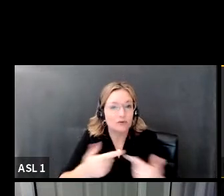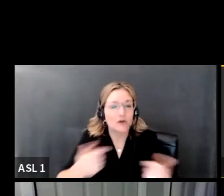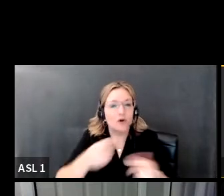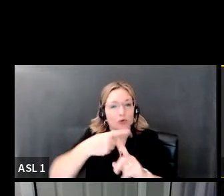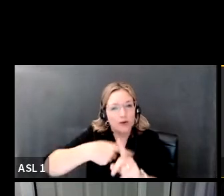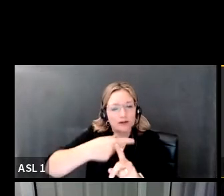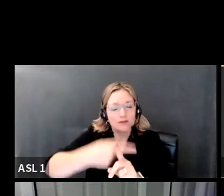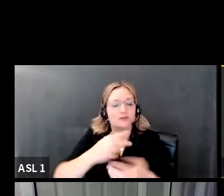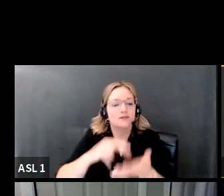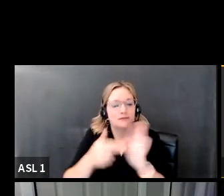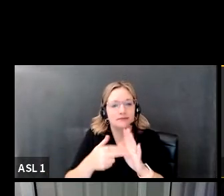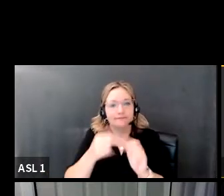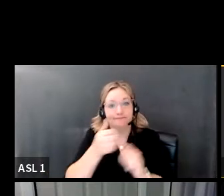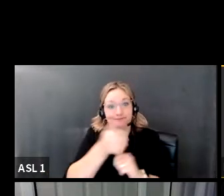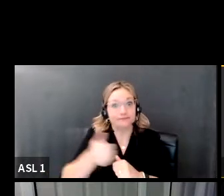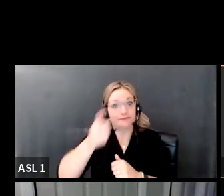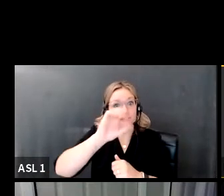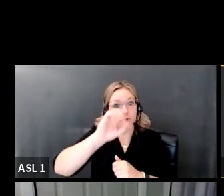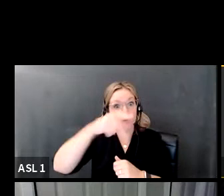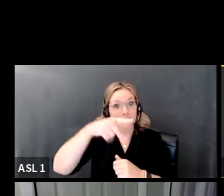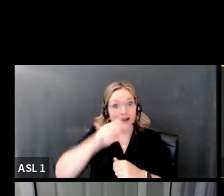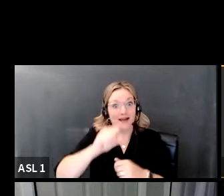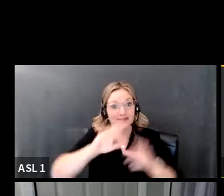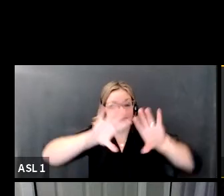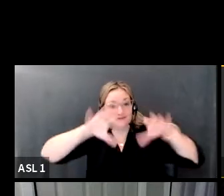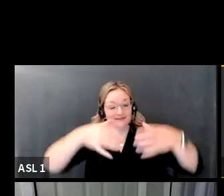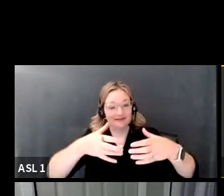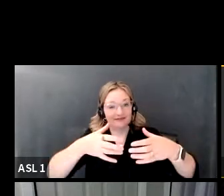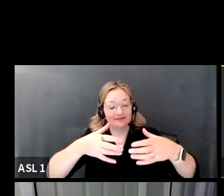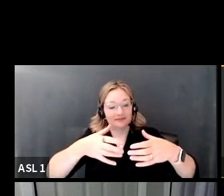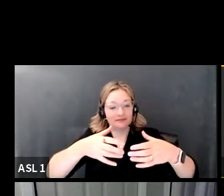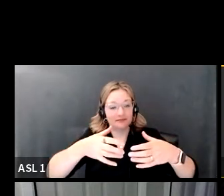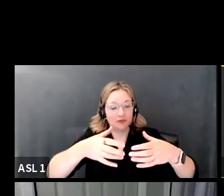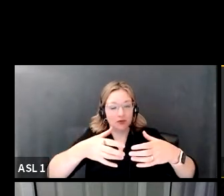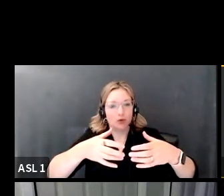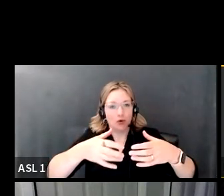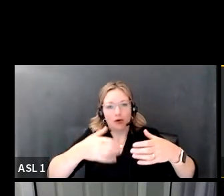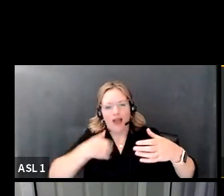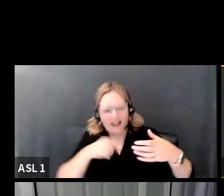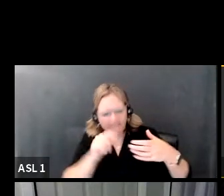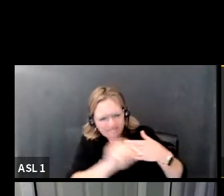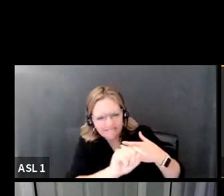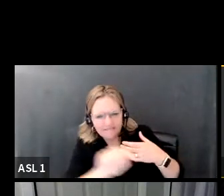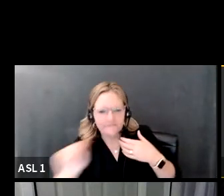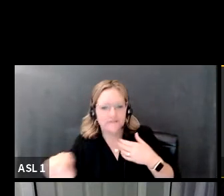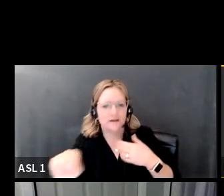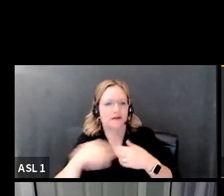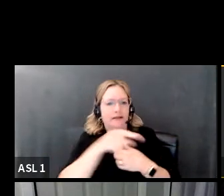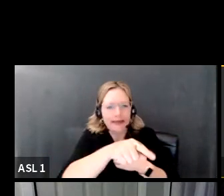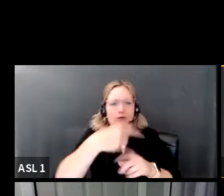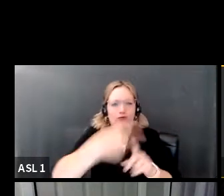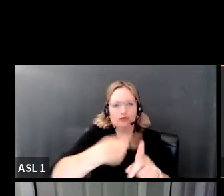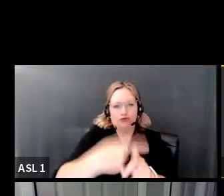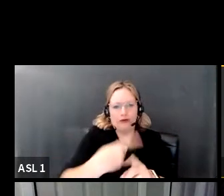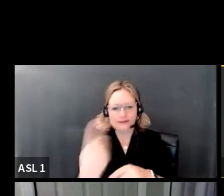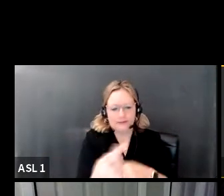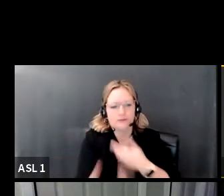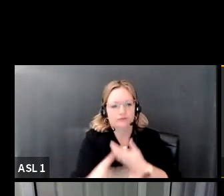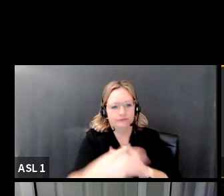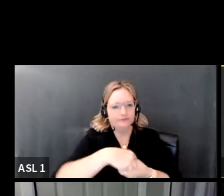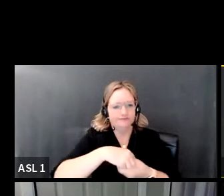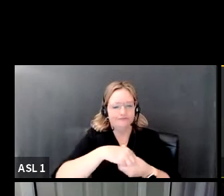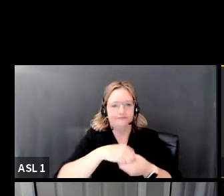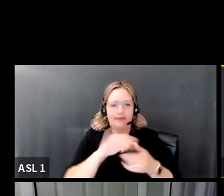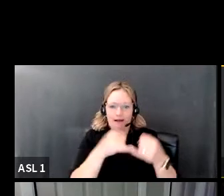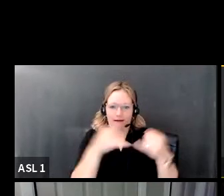within within the organization right now that would actually contribute to miscellaneous rentals um our